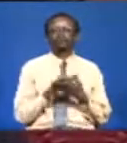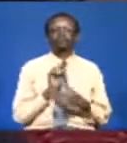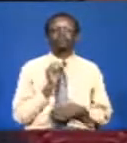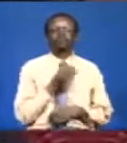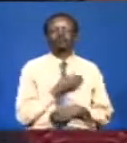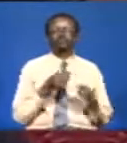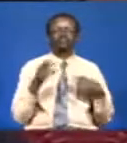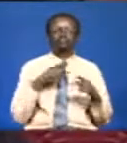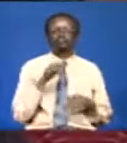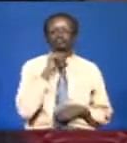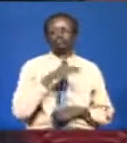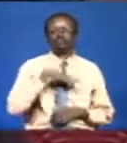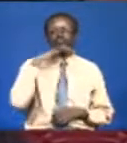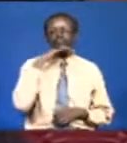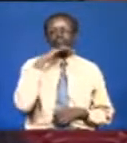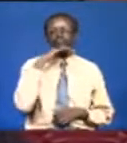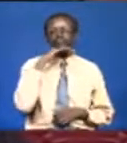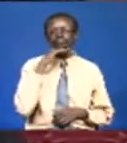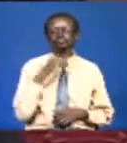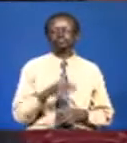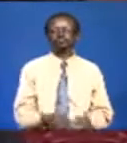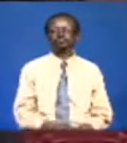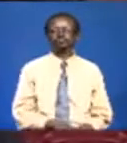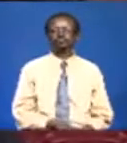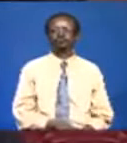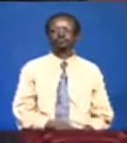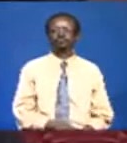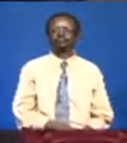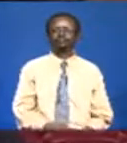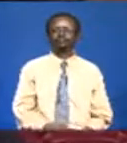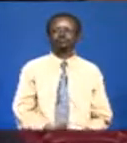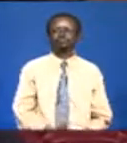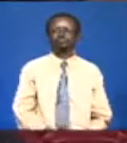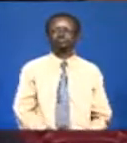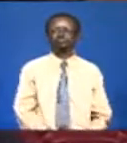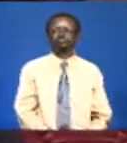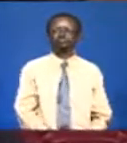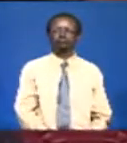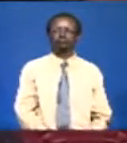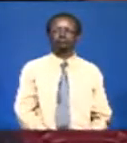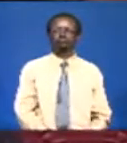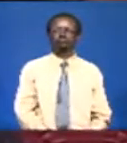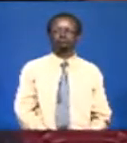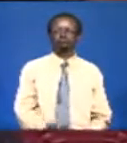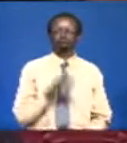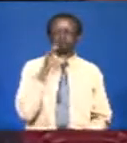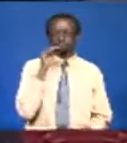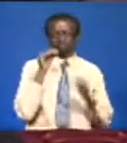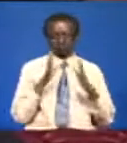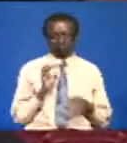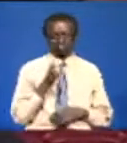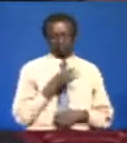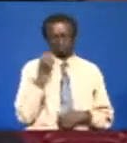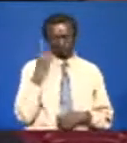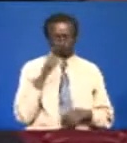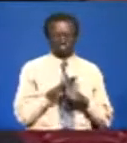not die from hunger, Mr. Speaker. Mr. Speaker, we understand so many county governments, the only thing